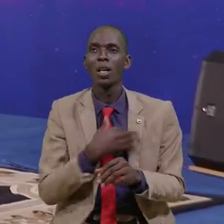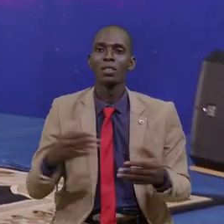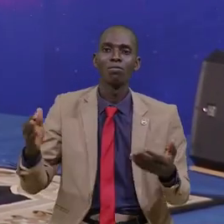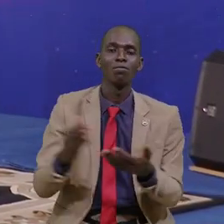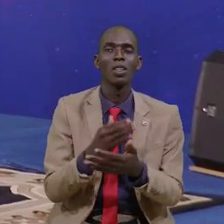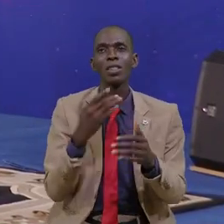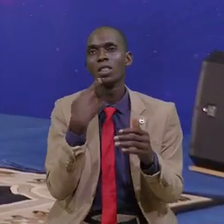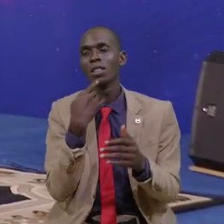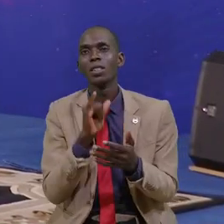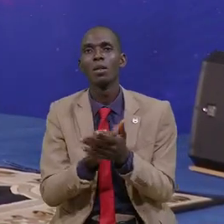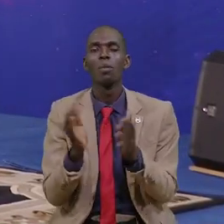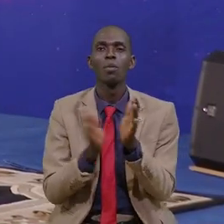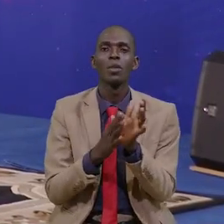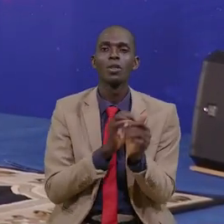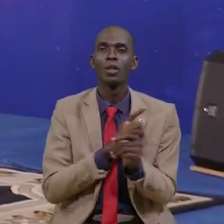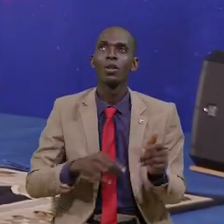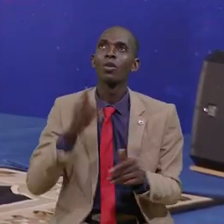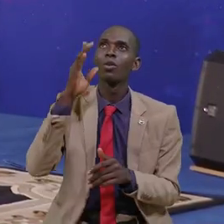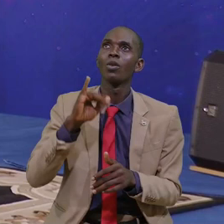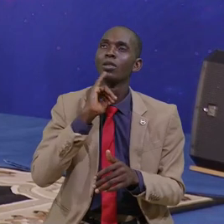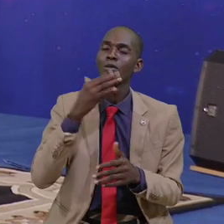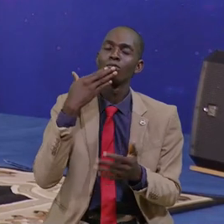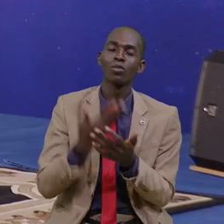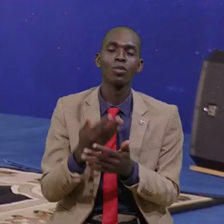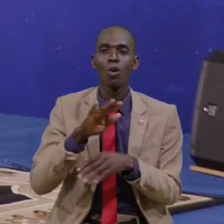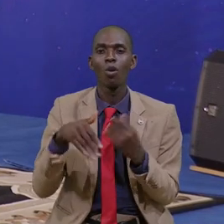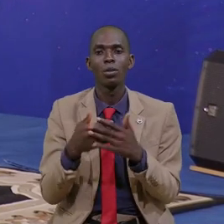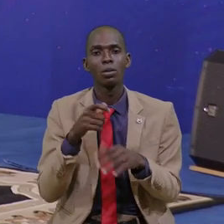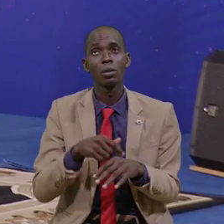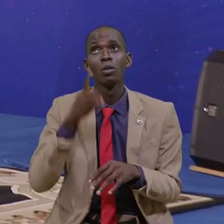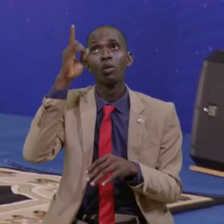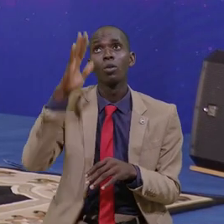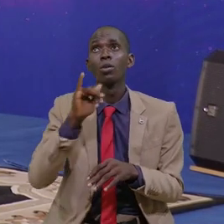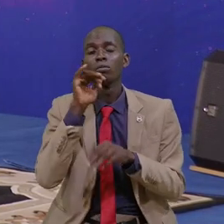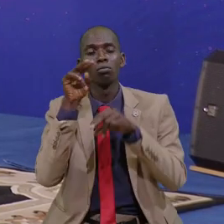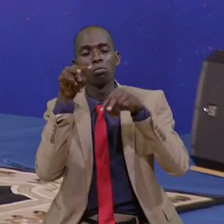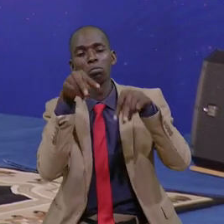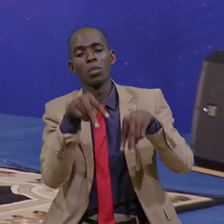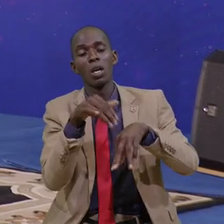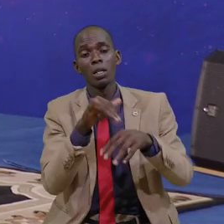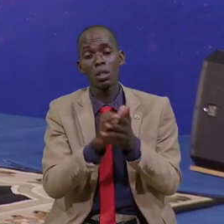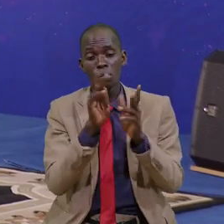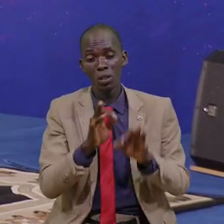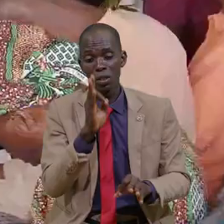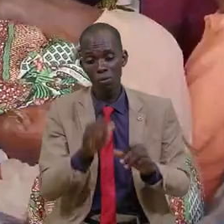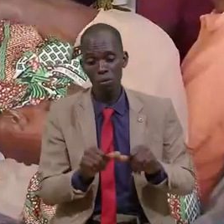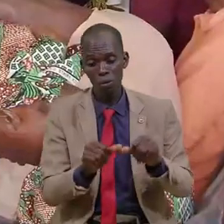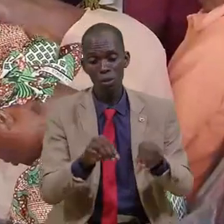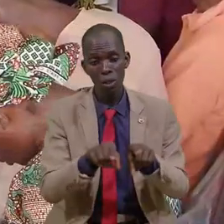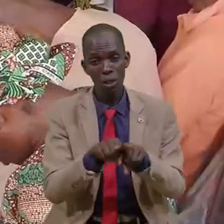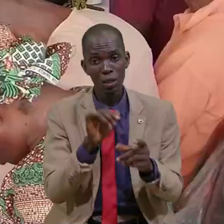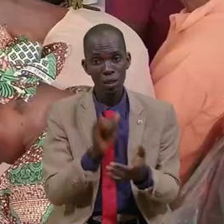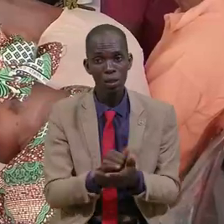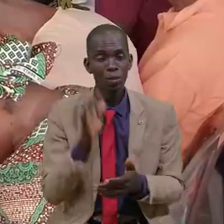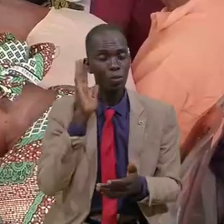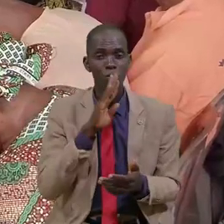the time. God is looking at that person. If you continue like that, you'll perish in hell. He